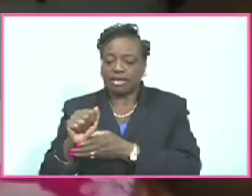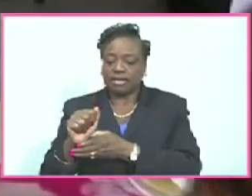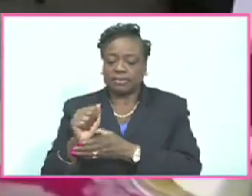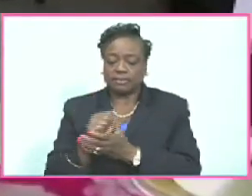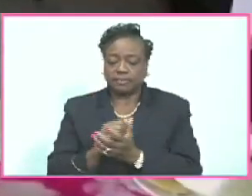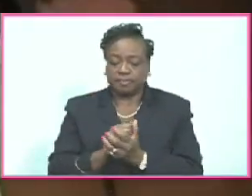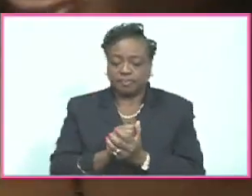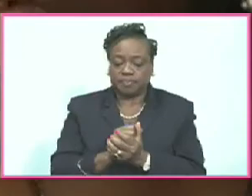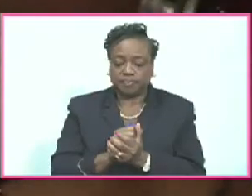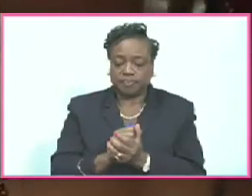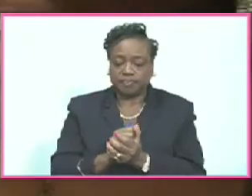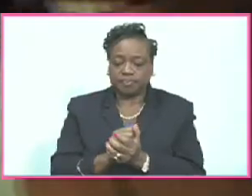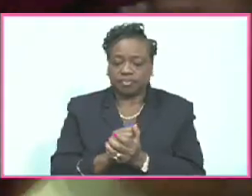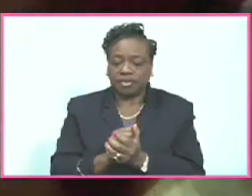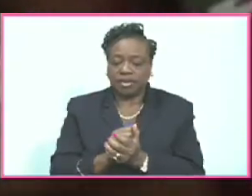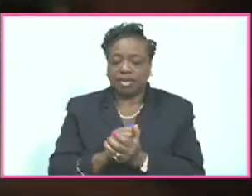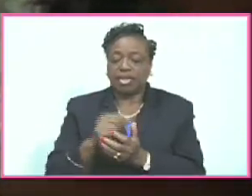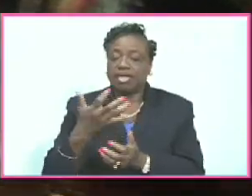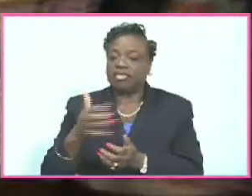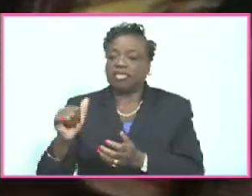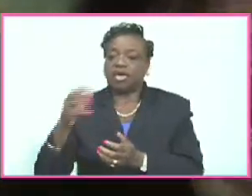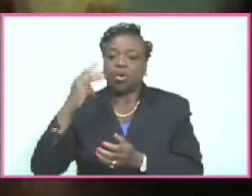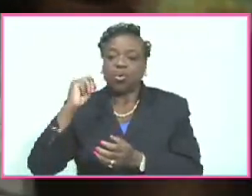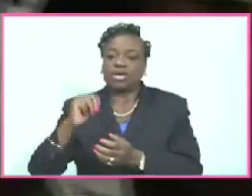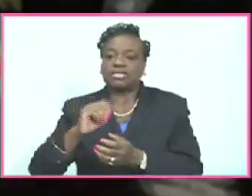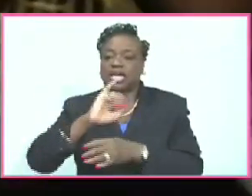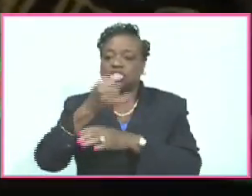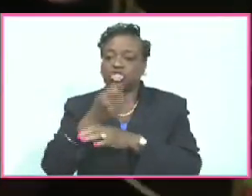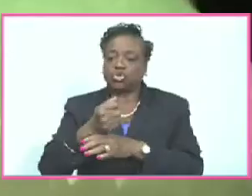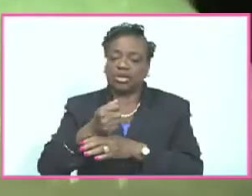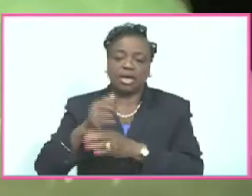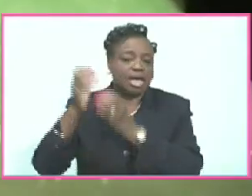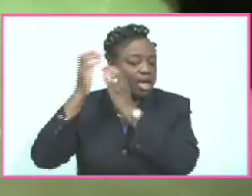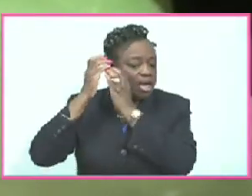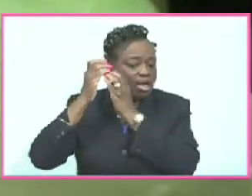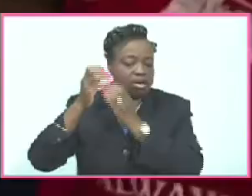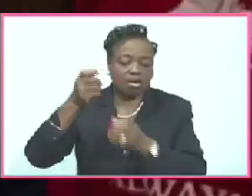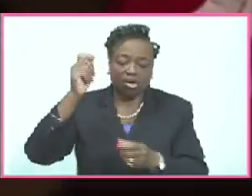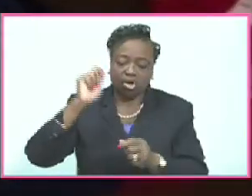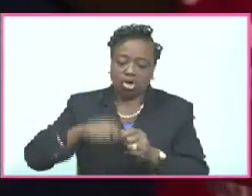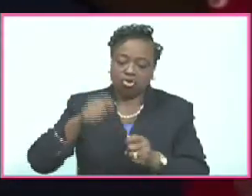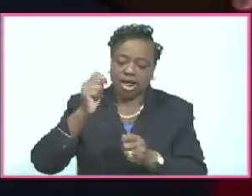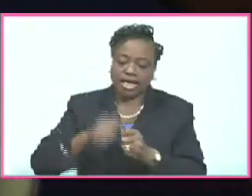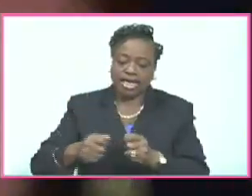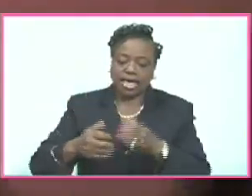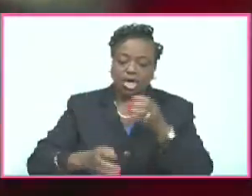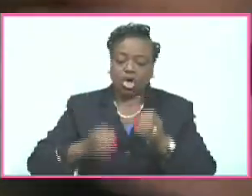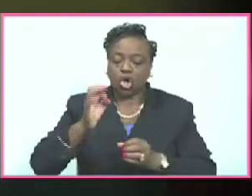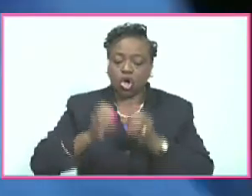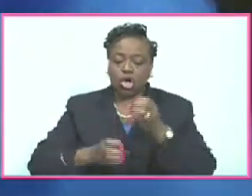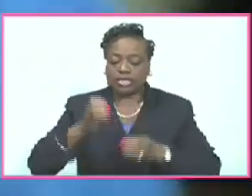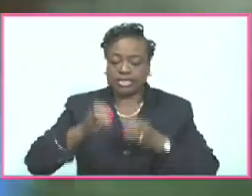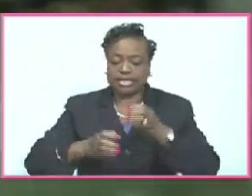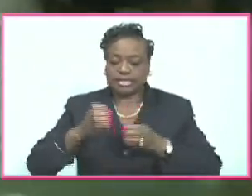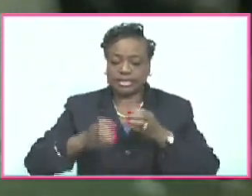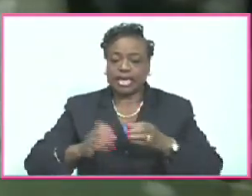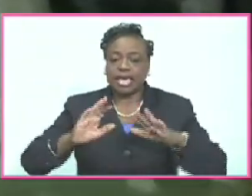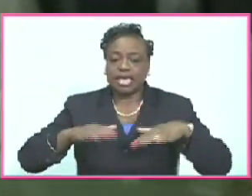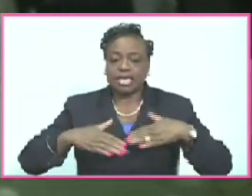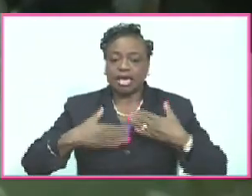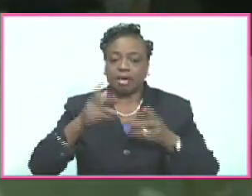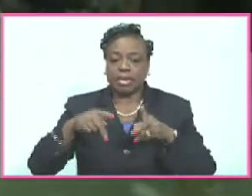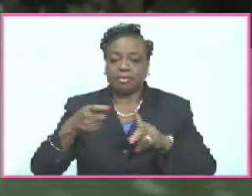croquettes. There was also a junior conch cracking contest. Young Androsians showed their skills